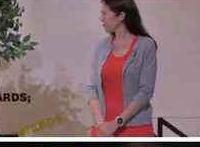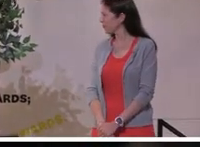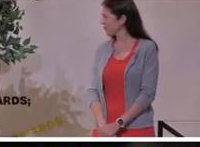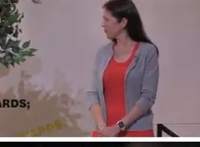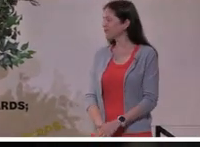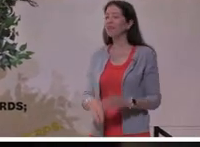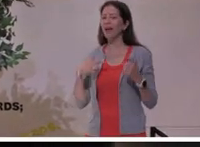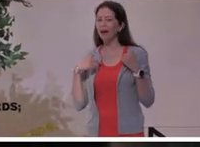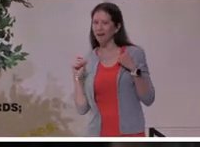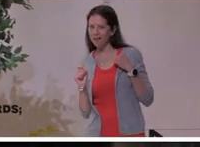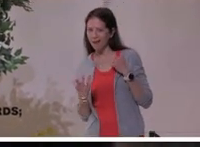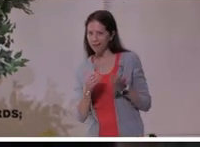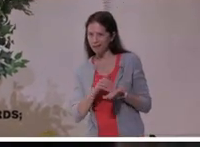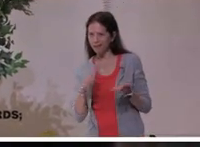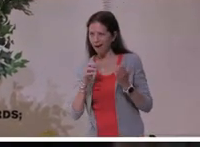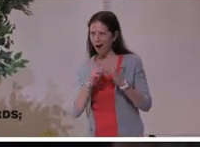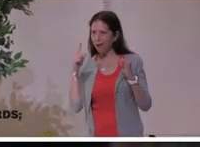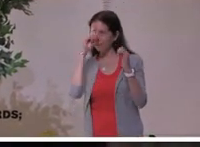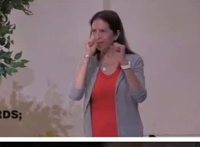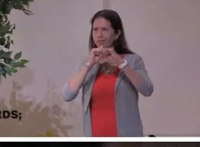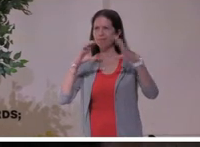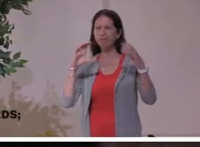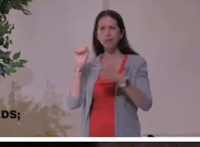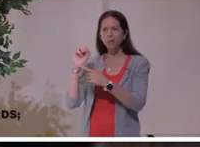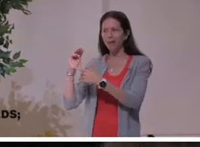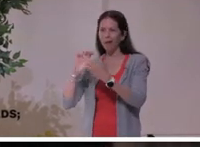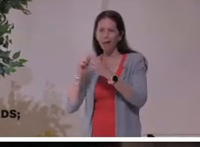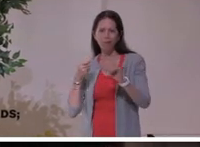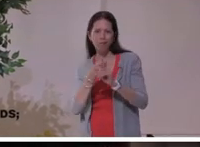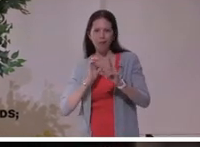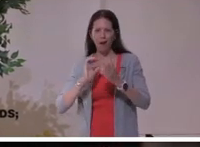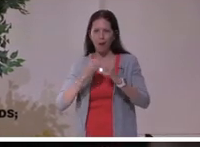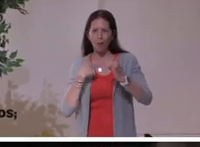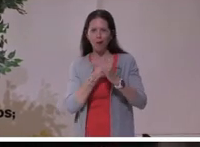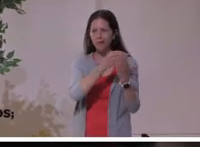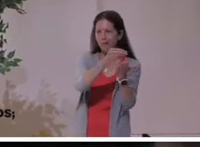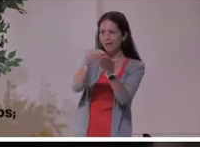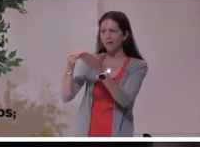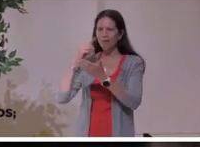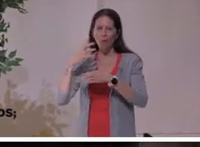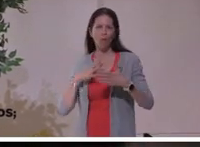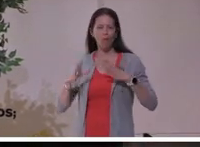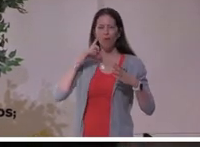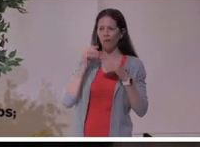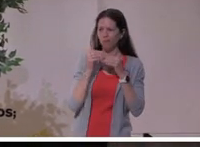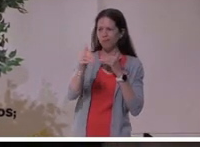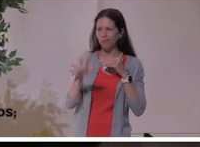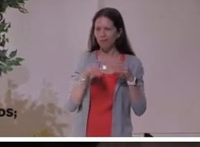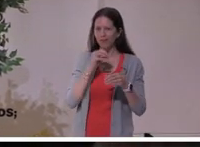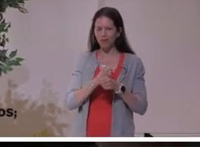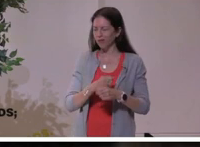I'll ask again, how do you envision the power of social media impacting the way that we shop for the next 50 years? I don't think there